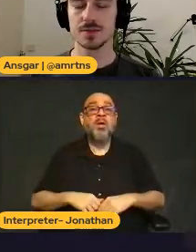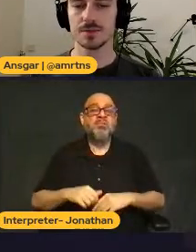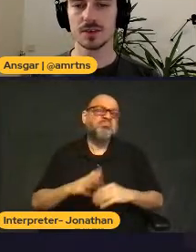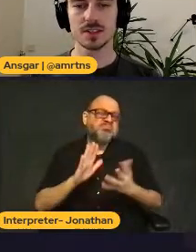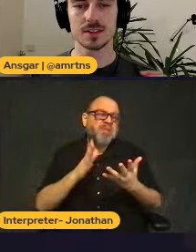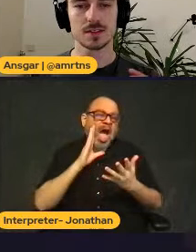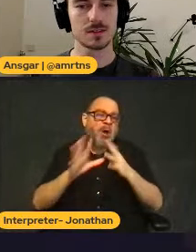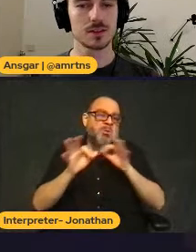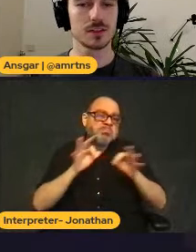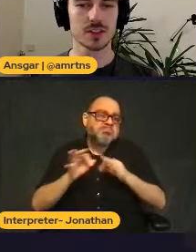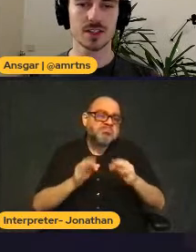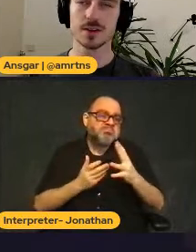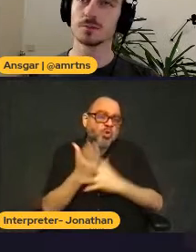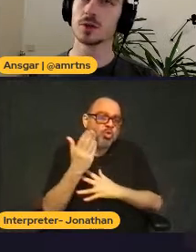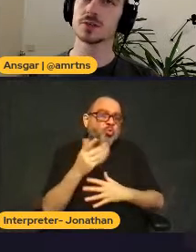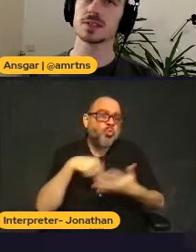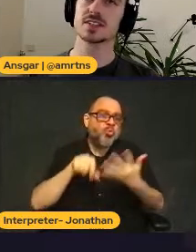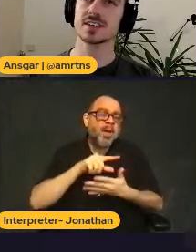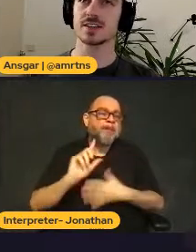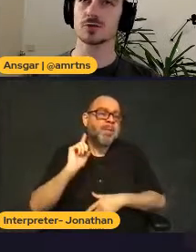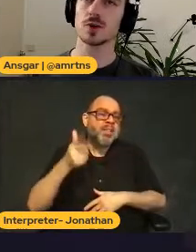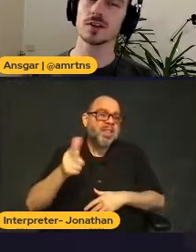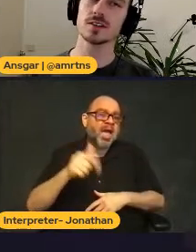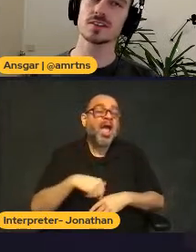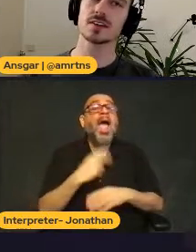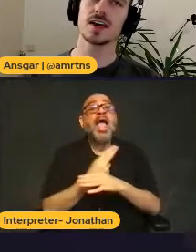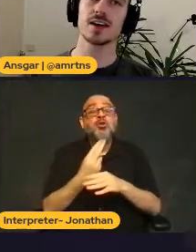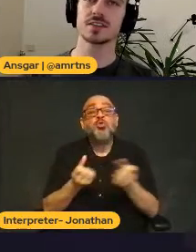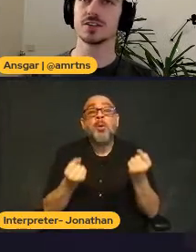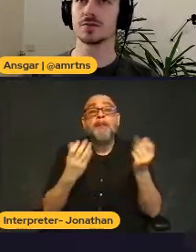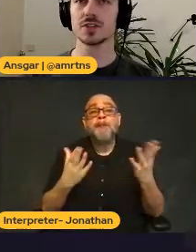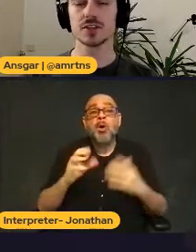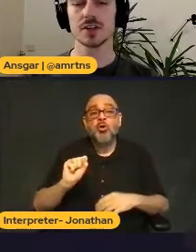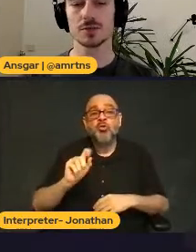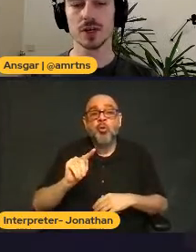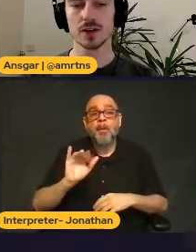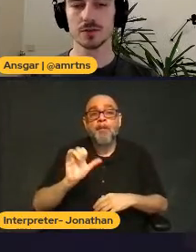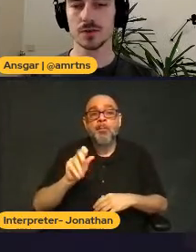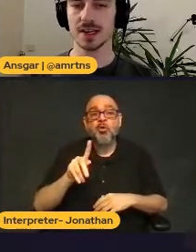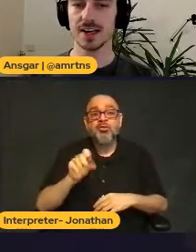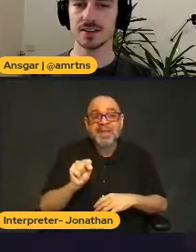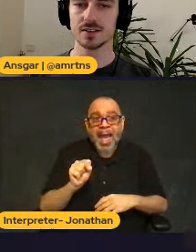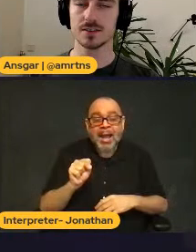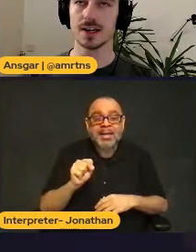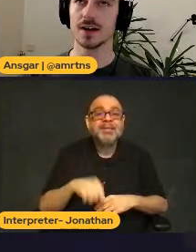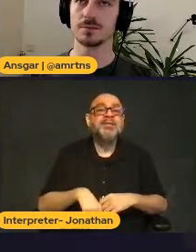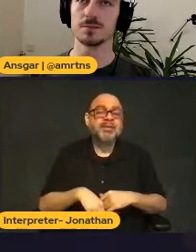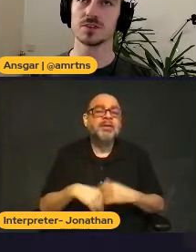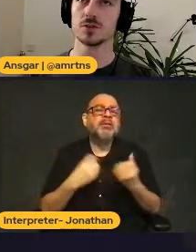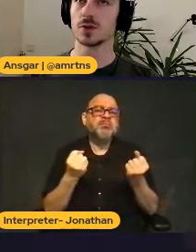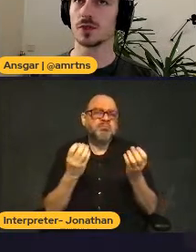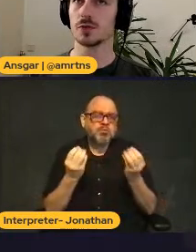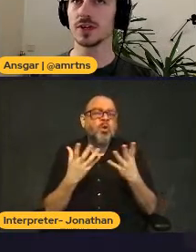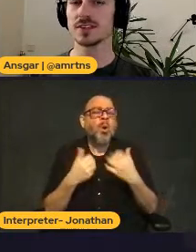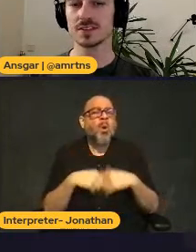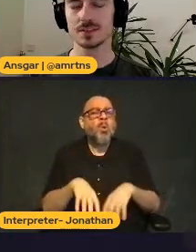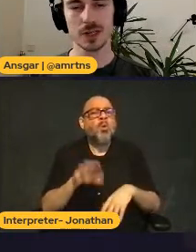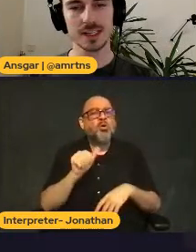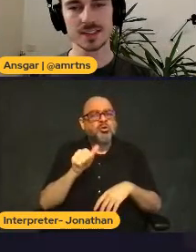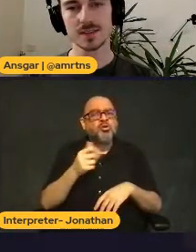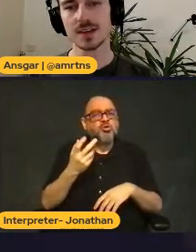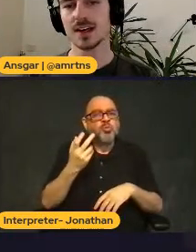And using multiple stacks at once is a new feature we got from the latest